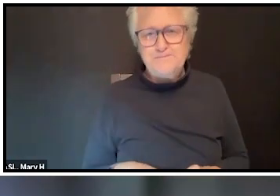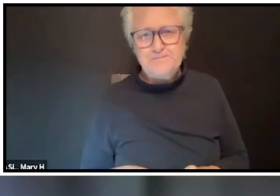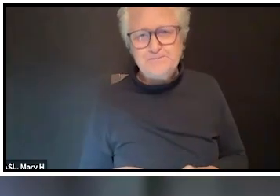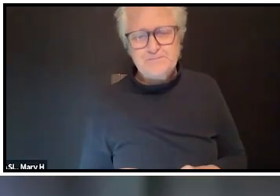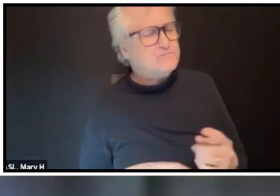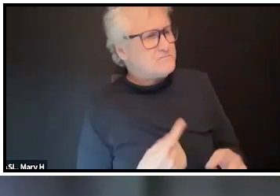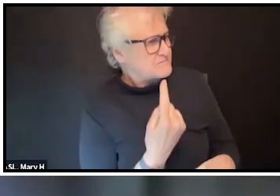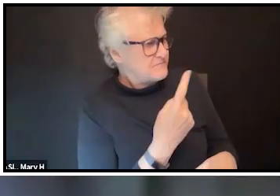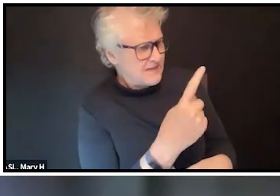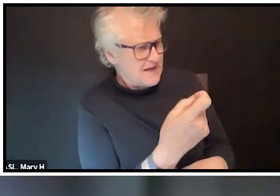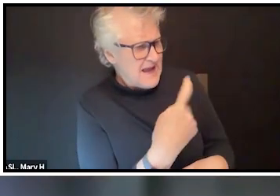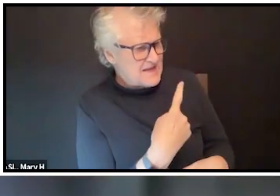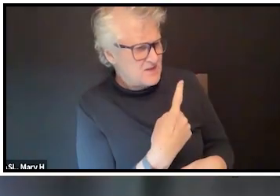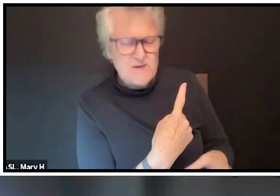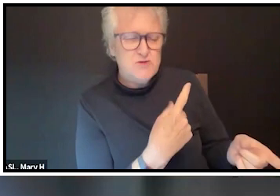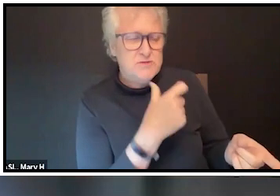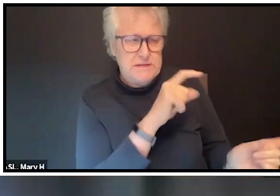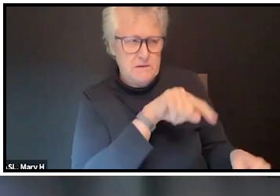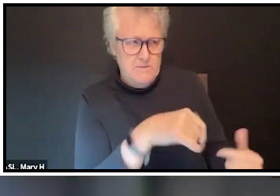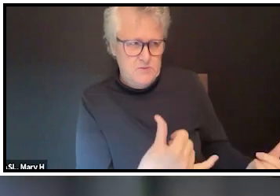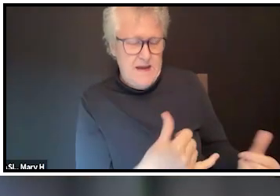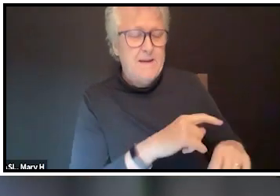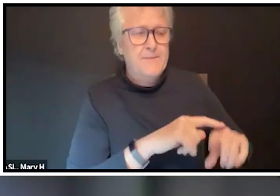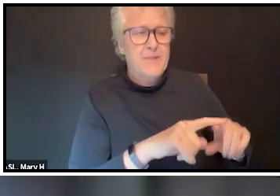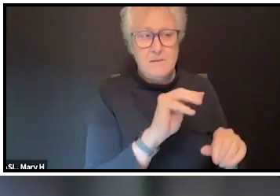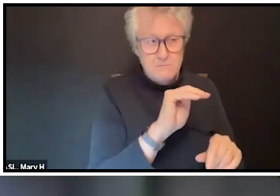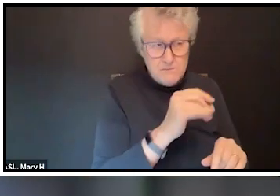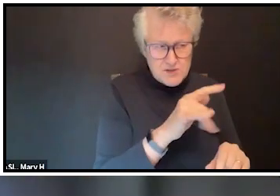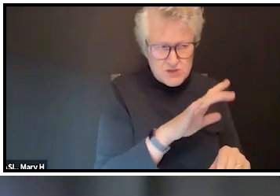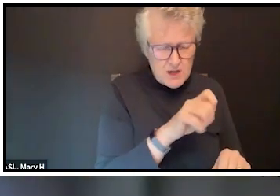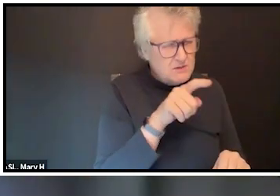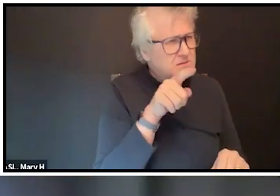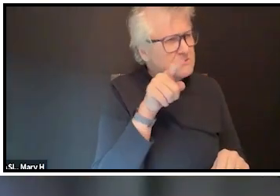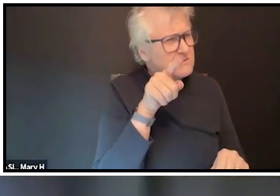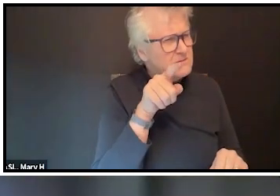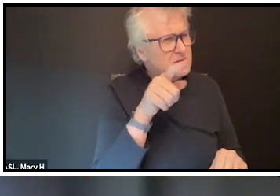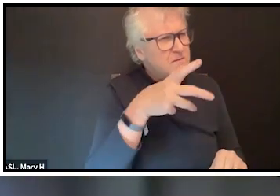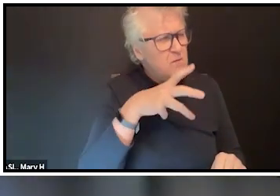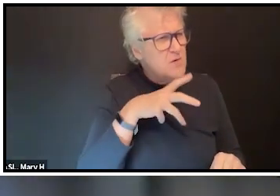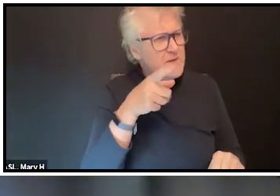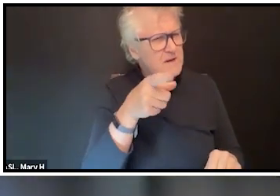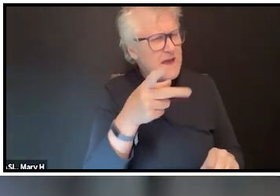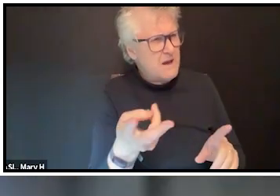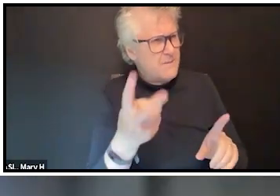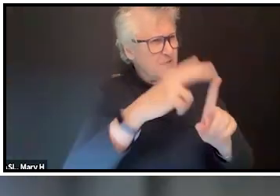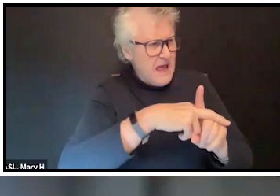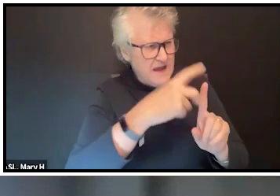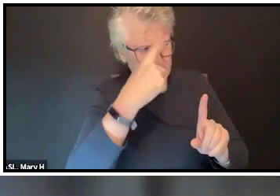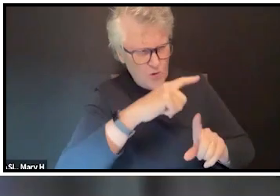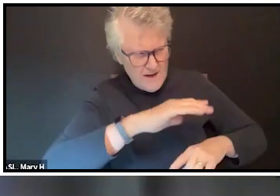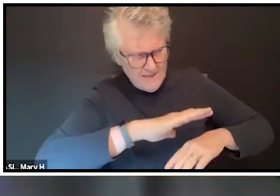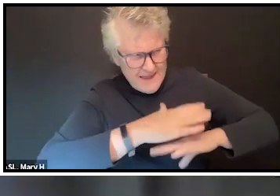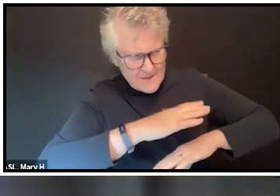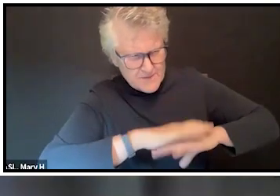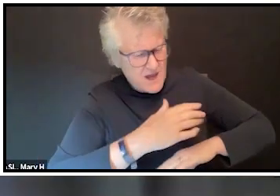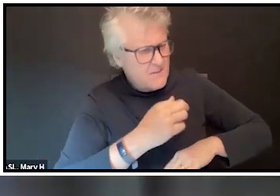they're here. They couldn't make it, but Michelle, she had applied for a laptop. Was that what it was? And she hasn't heard back. So what just